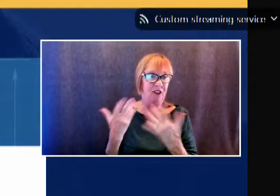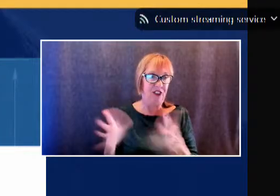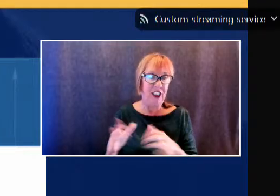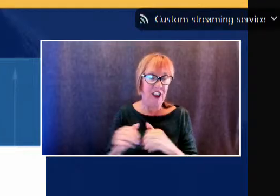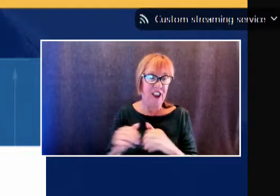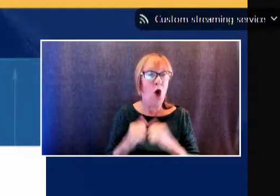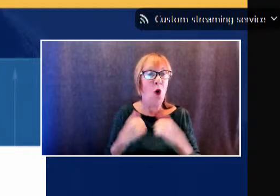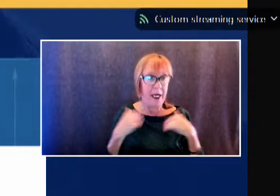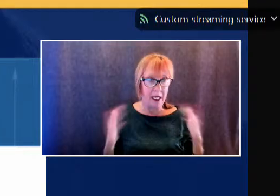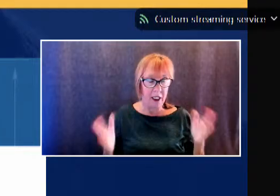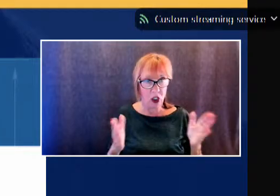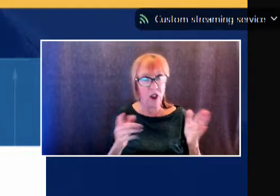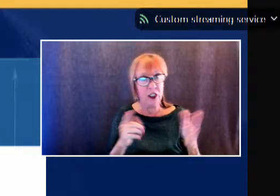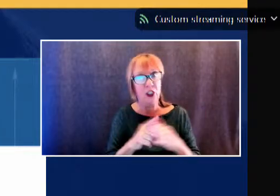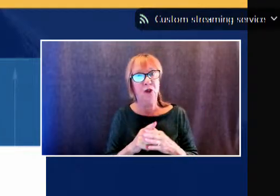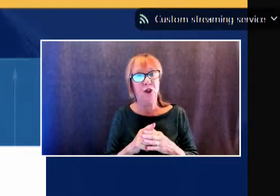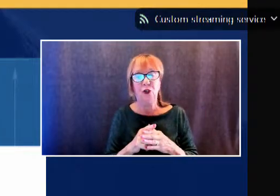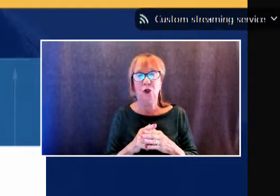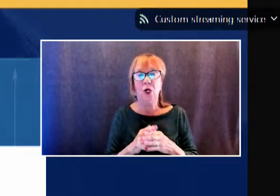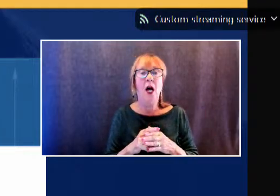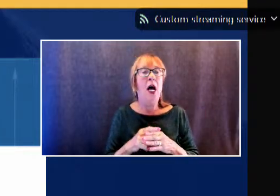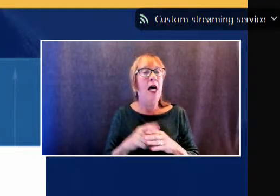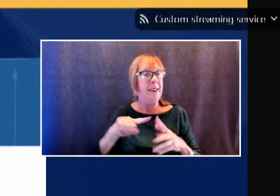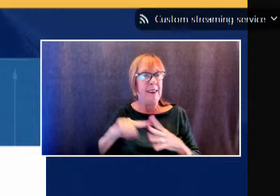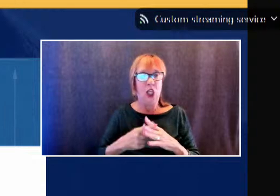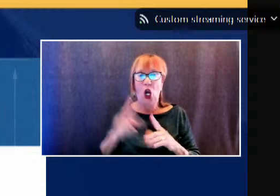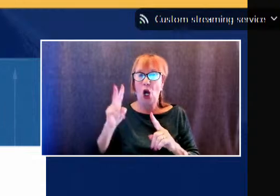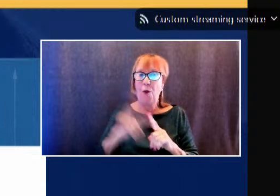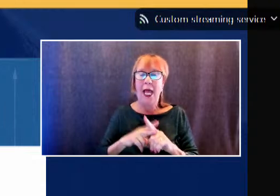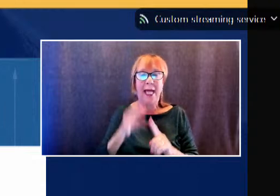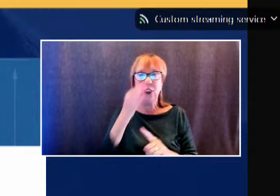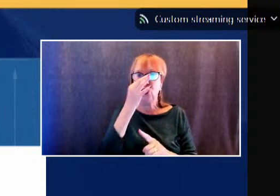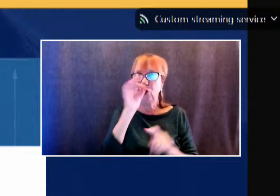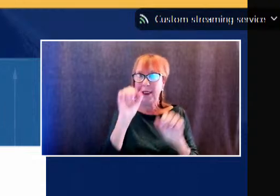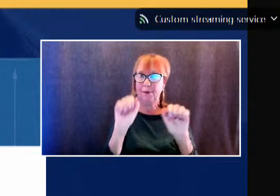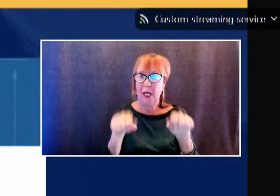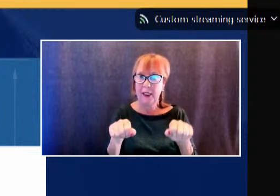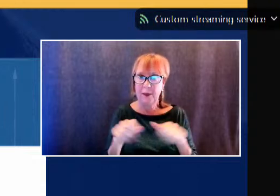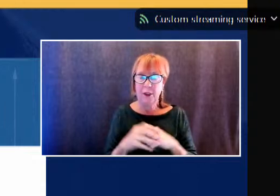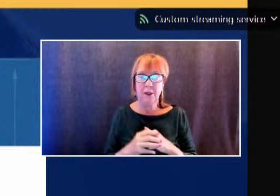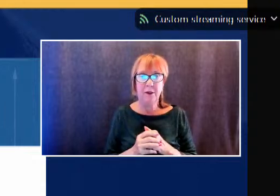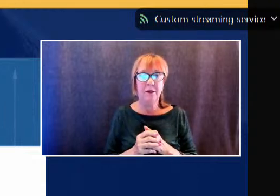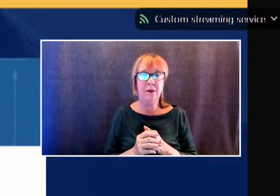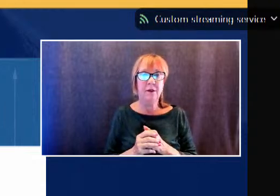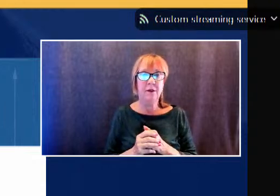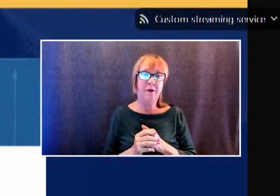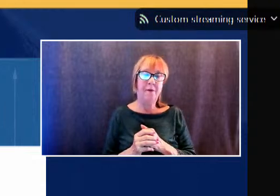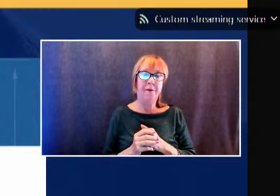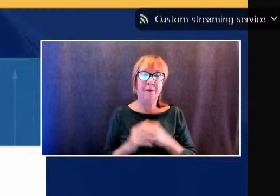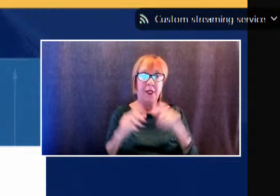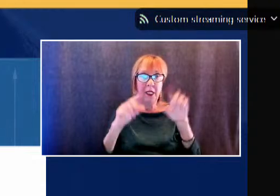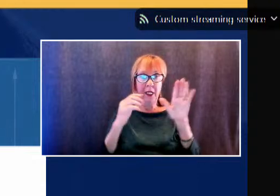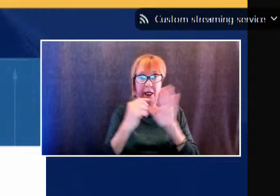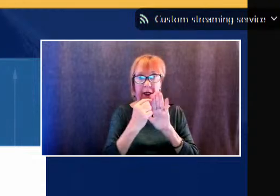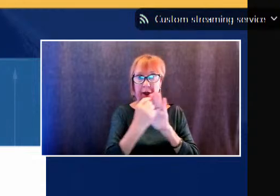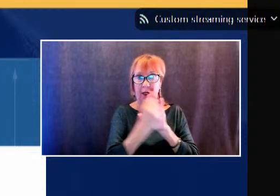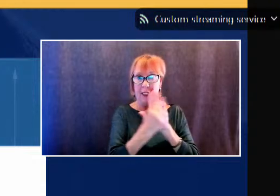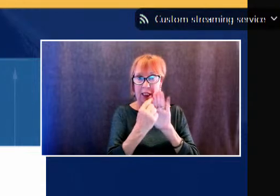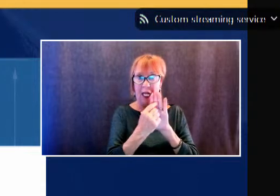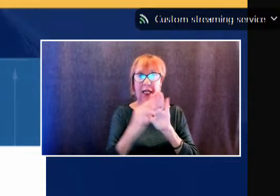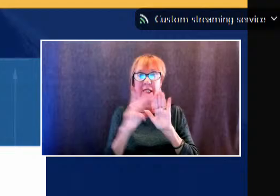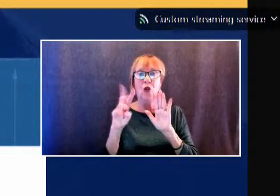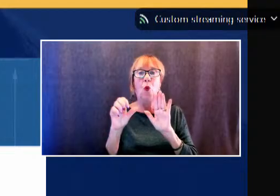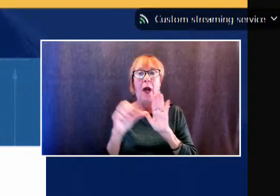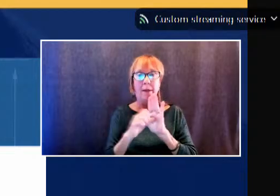get online and try to start applying as soon as possible. At the top of my slide here is the